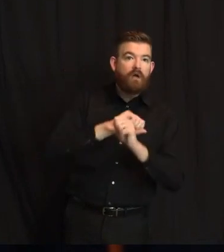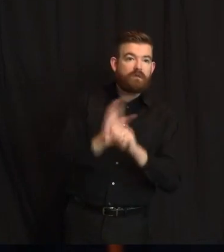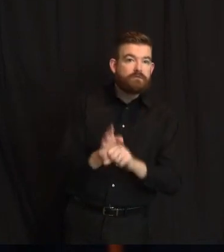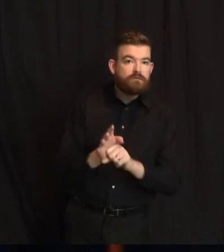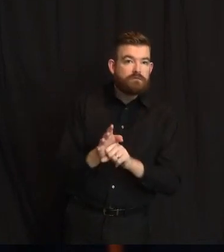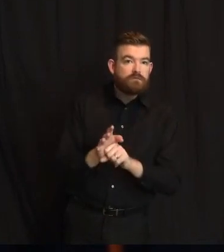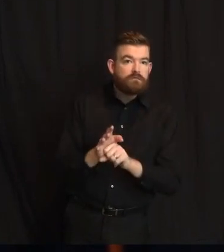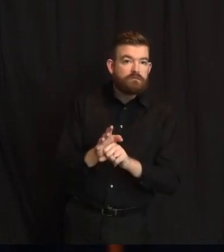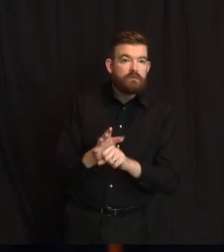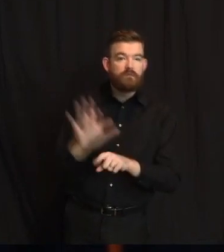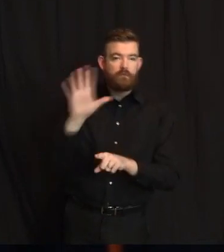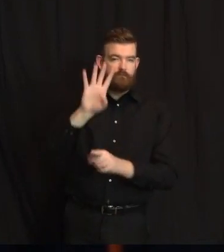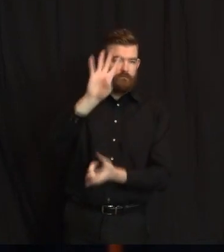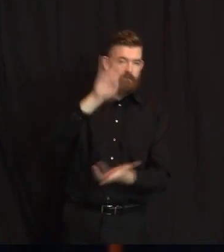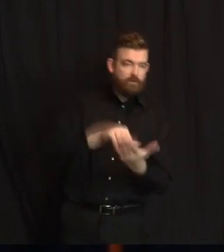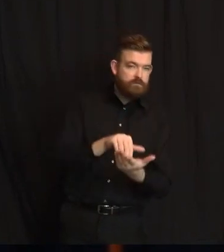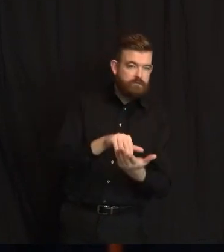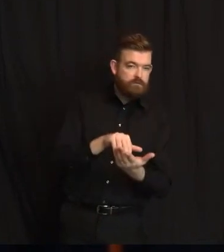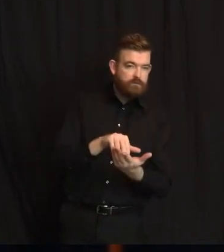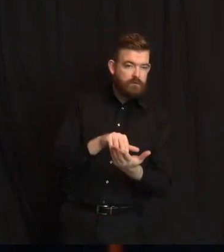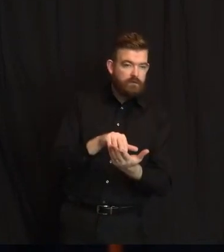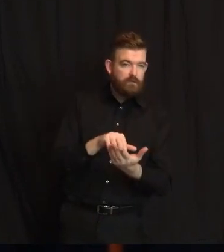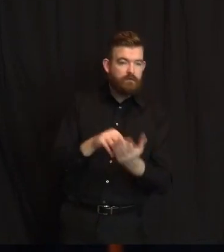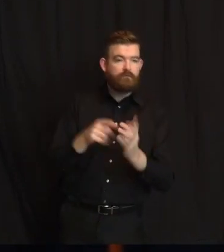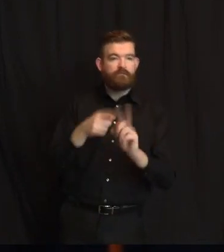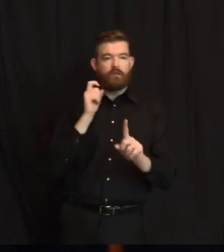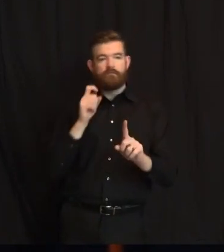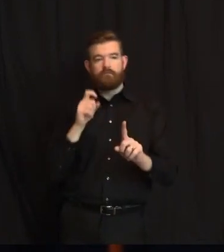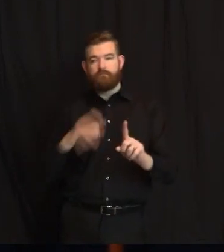about 4,000. I have it right here.